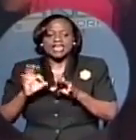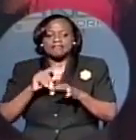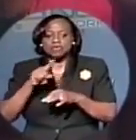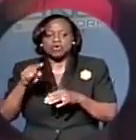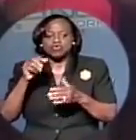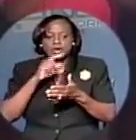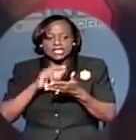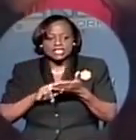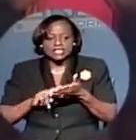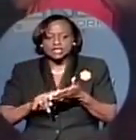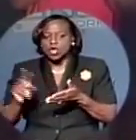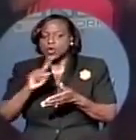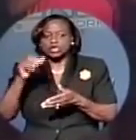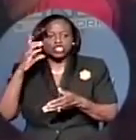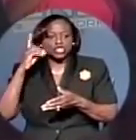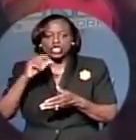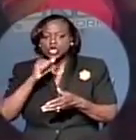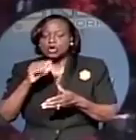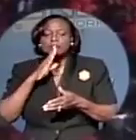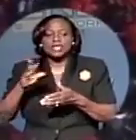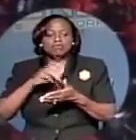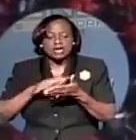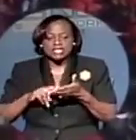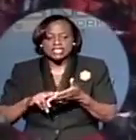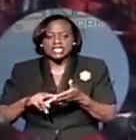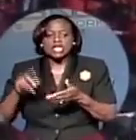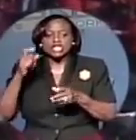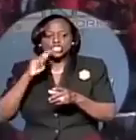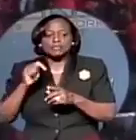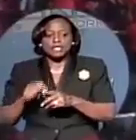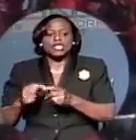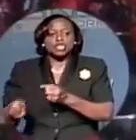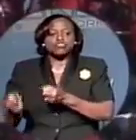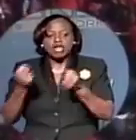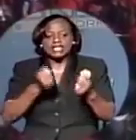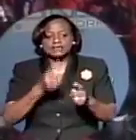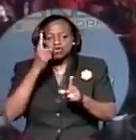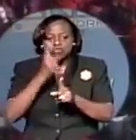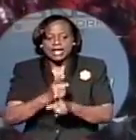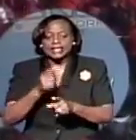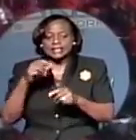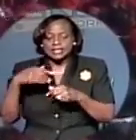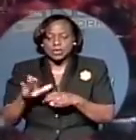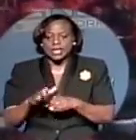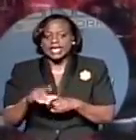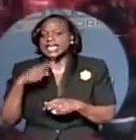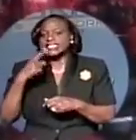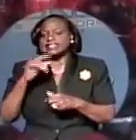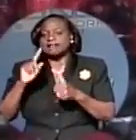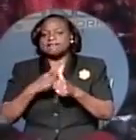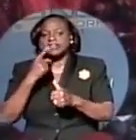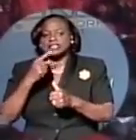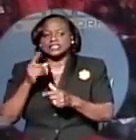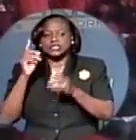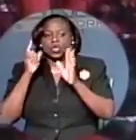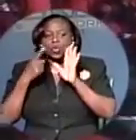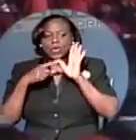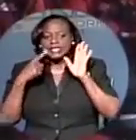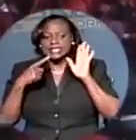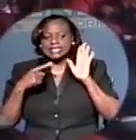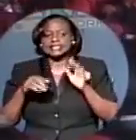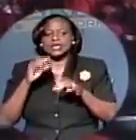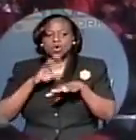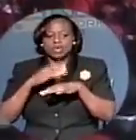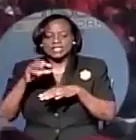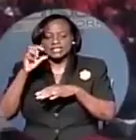to have their names transferred right away. The Prime Minister also addressed the first witness to appear on the North Andros hearing,